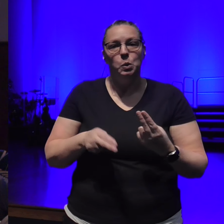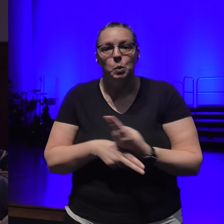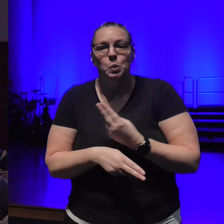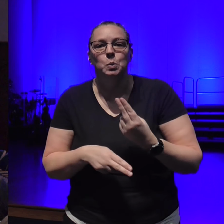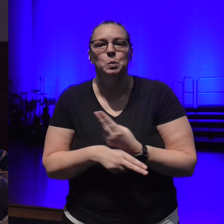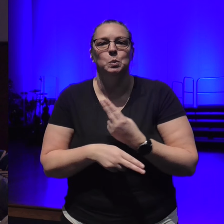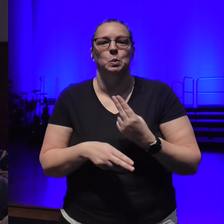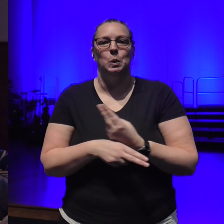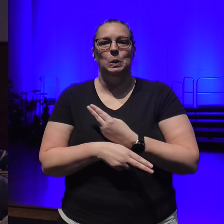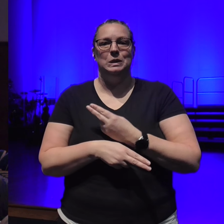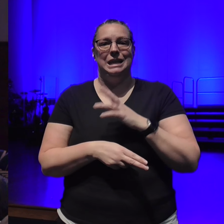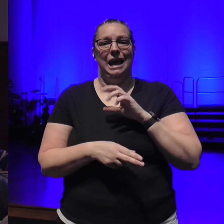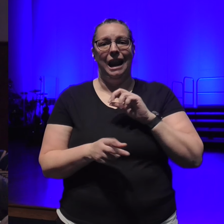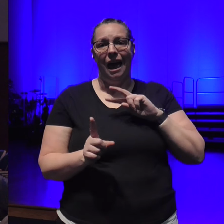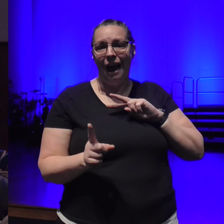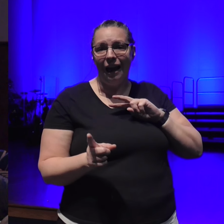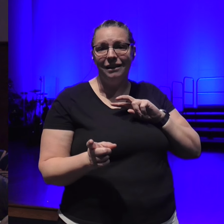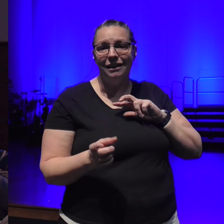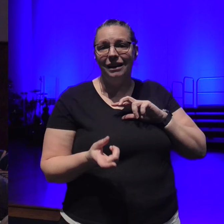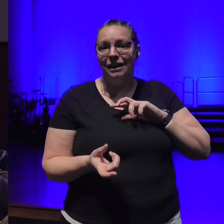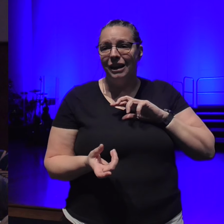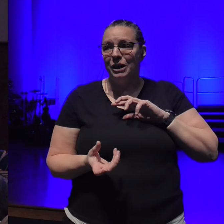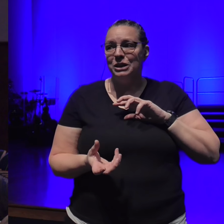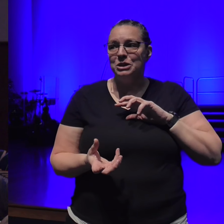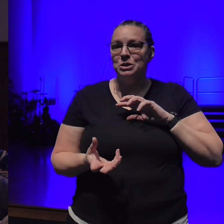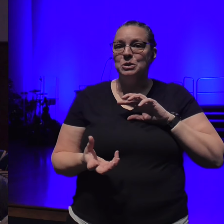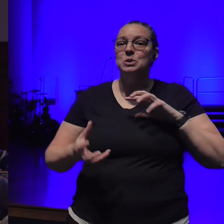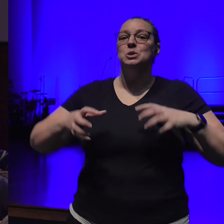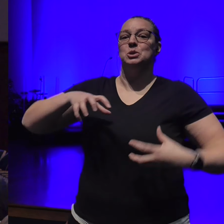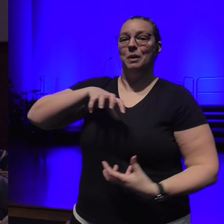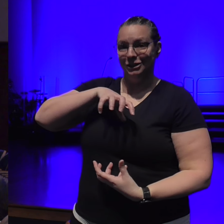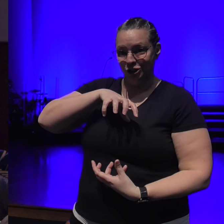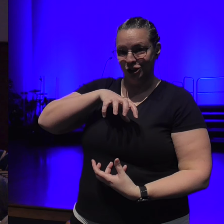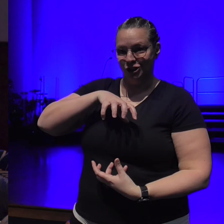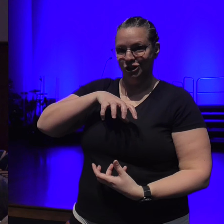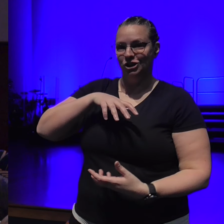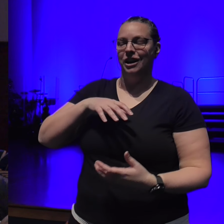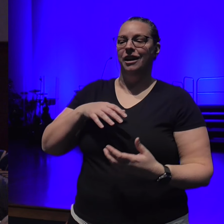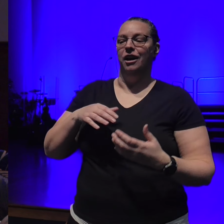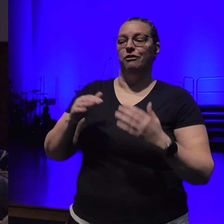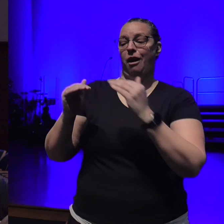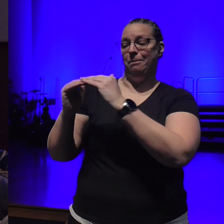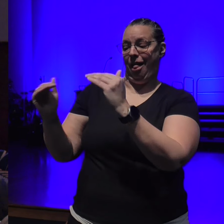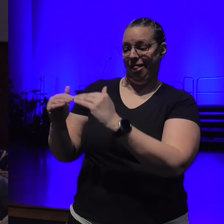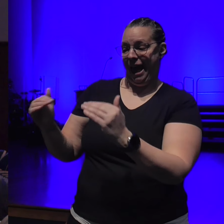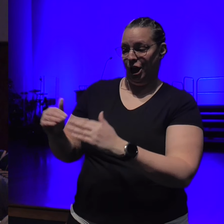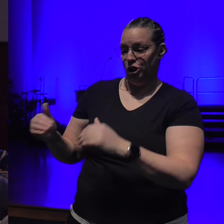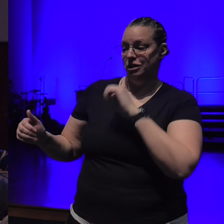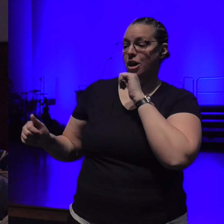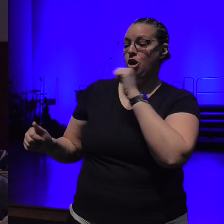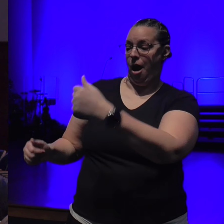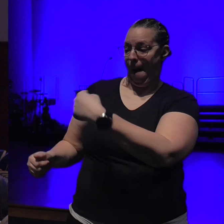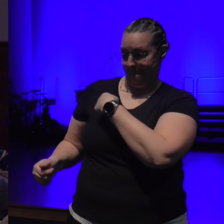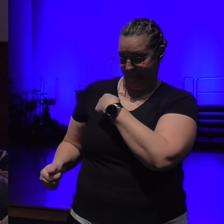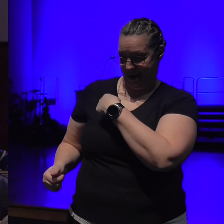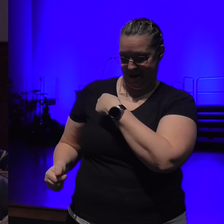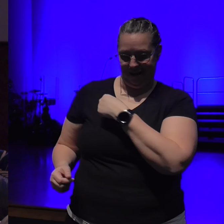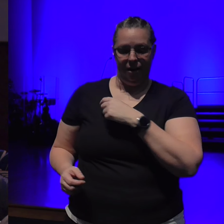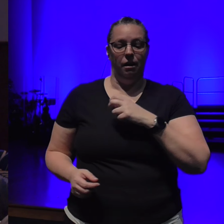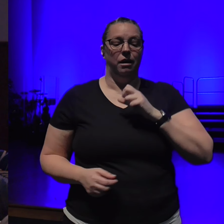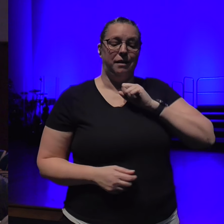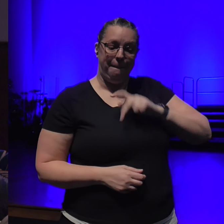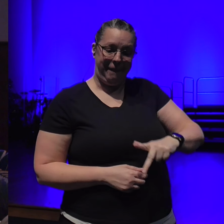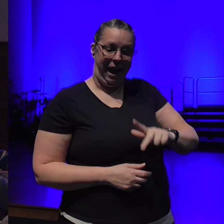And even pivot from those layers of not self that you have allowed to be created around you to get back to that center.